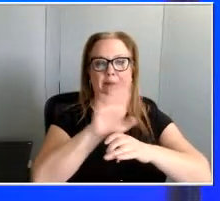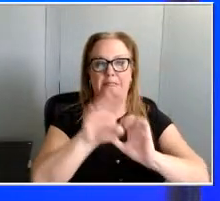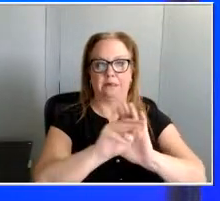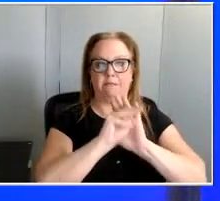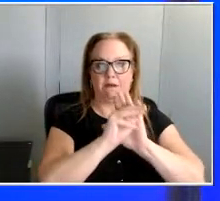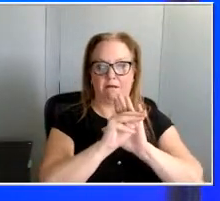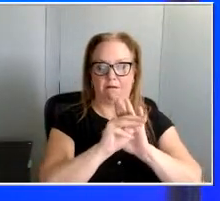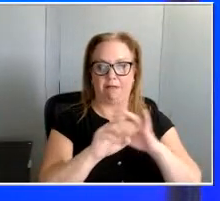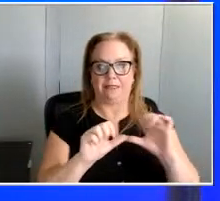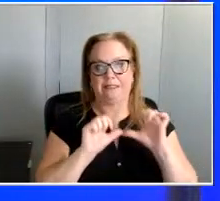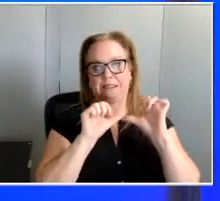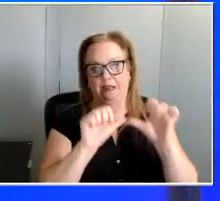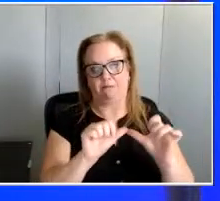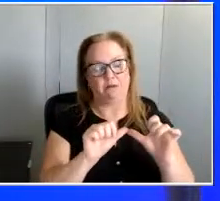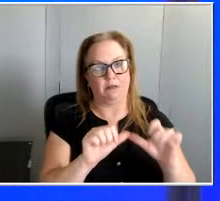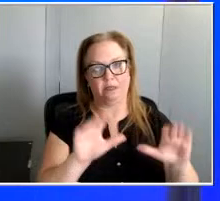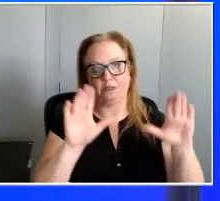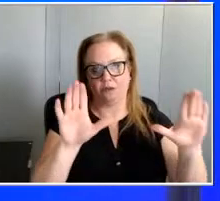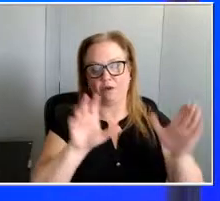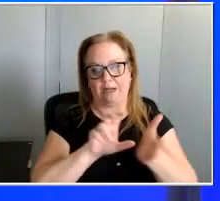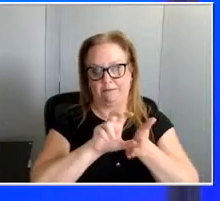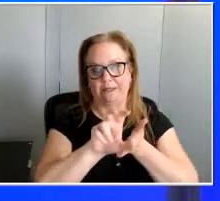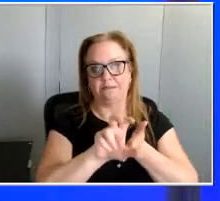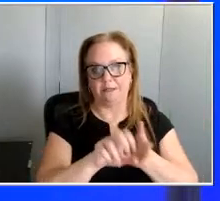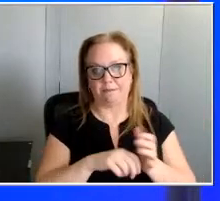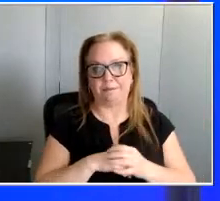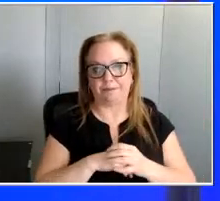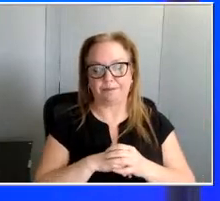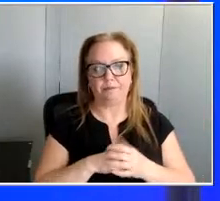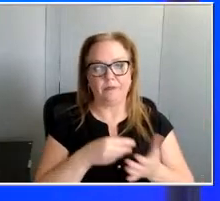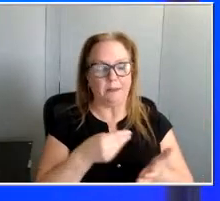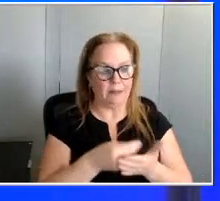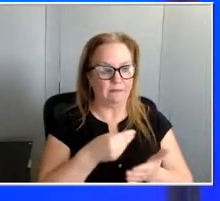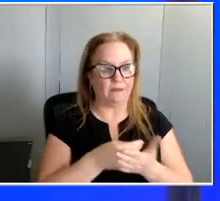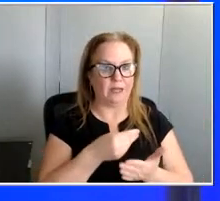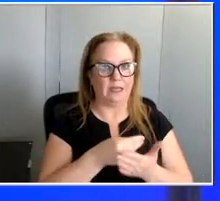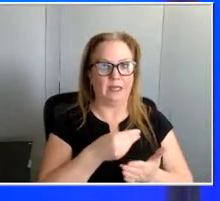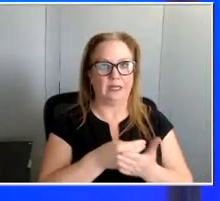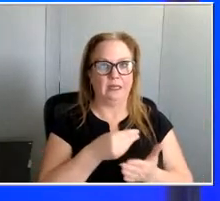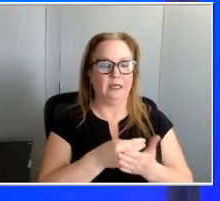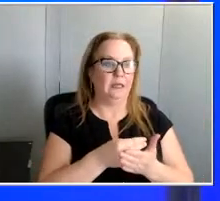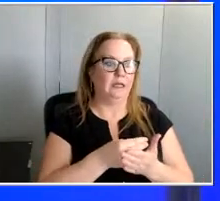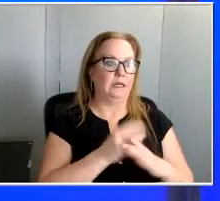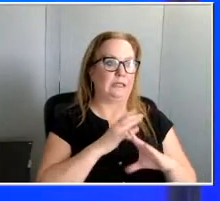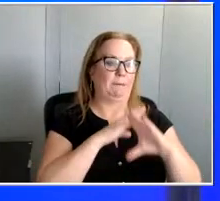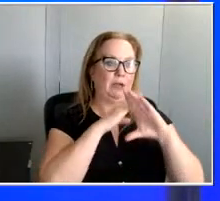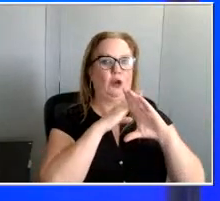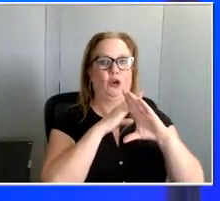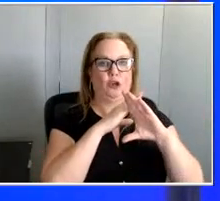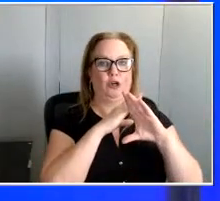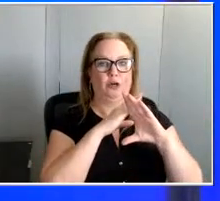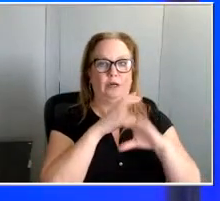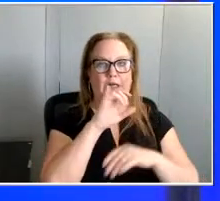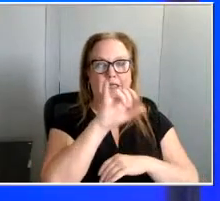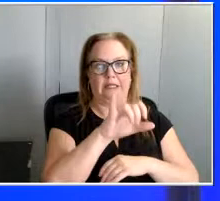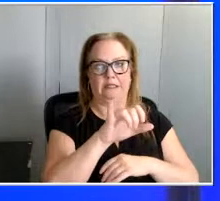sustainable, then it's a great investment. But funding is often kind of a barrier, and that's kind of where we're at, if you would, as we start with our